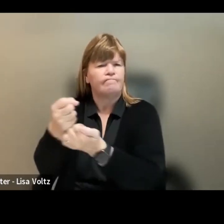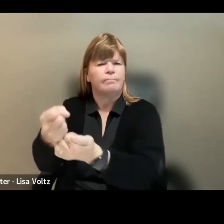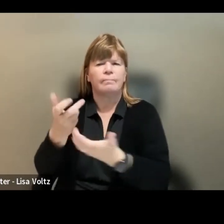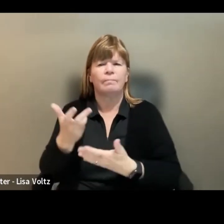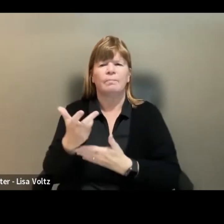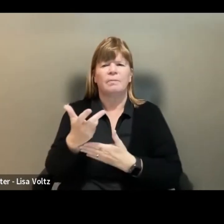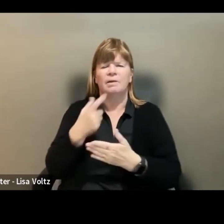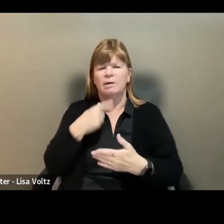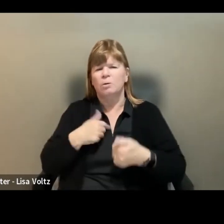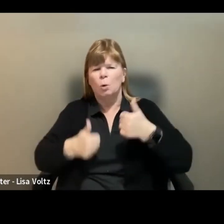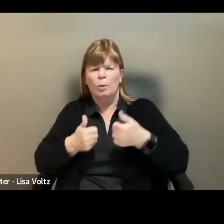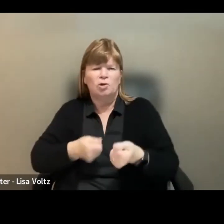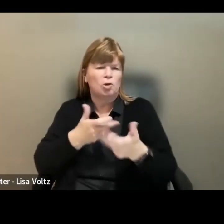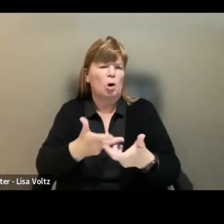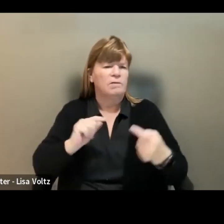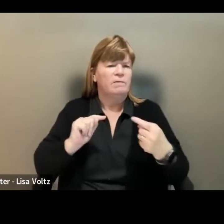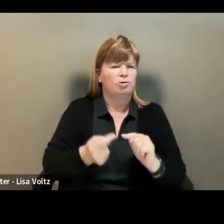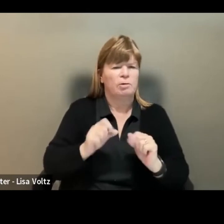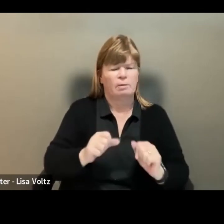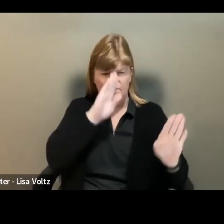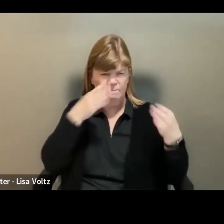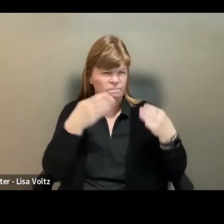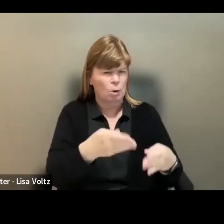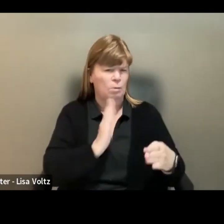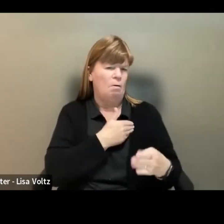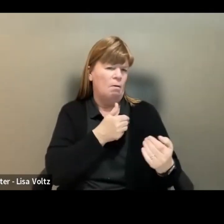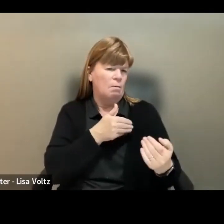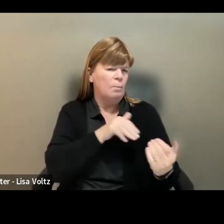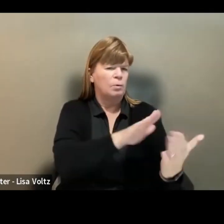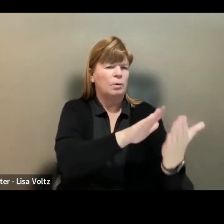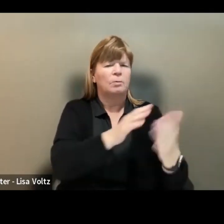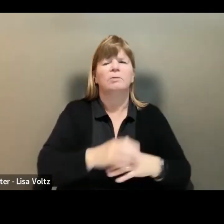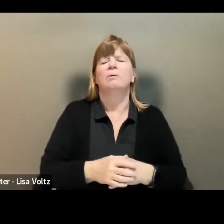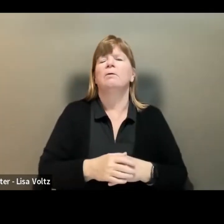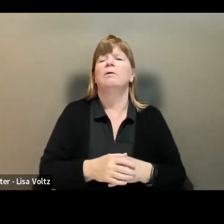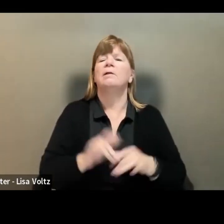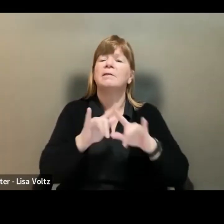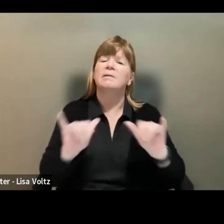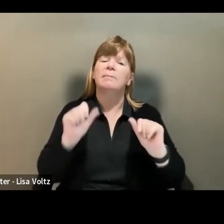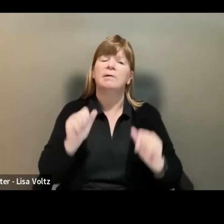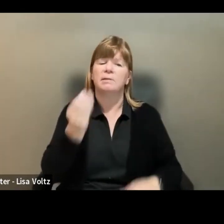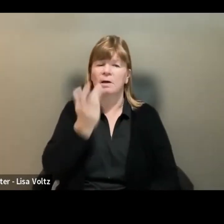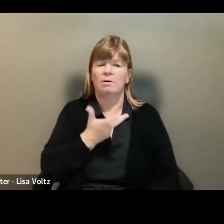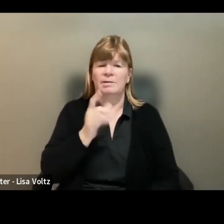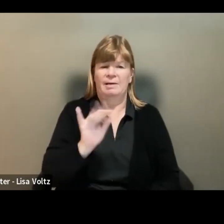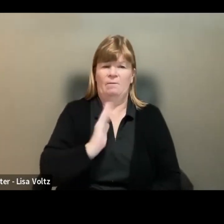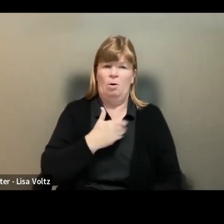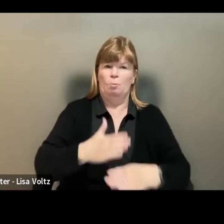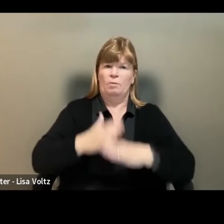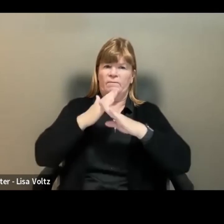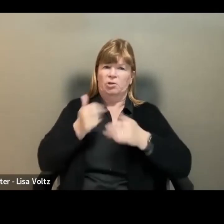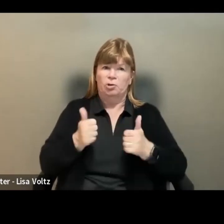of injury we should focus our prevention efforts toward. And it also can tell us whether our prevention efforts are